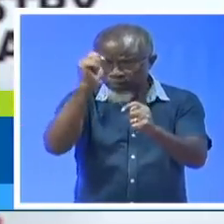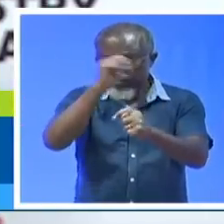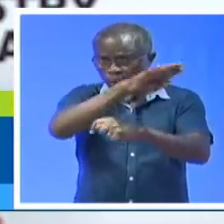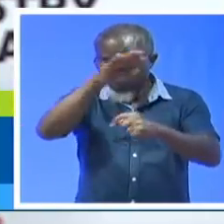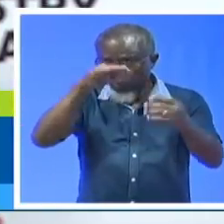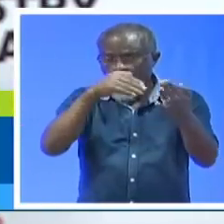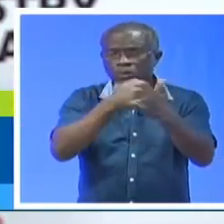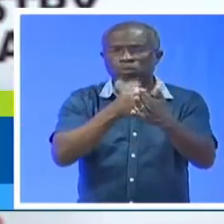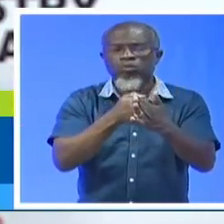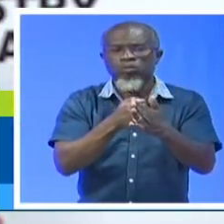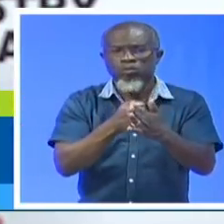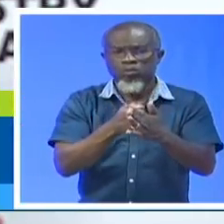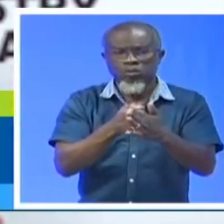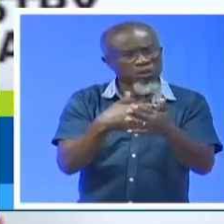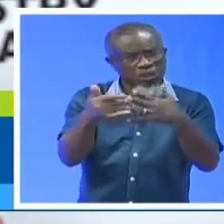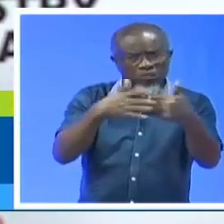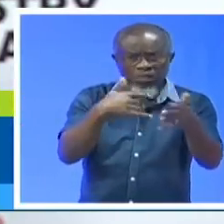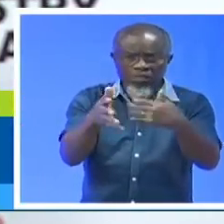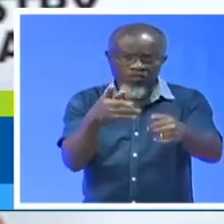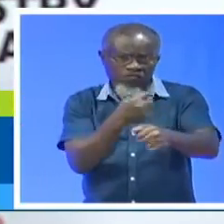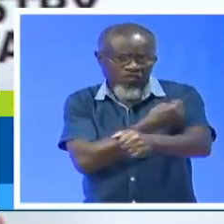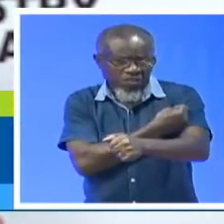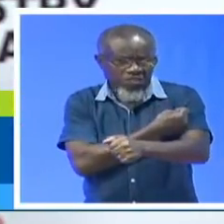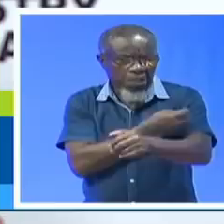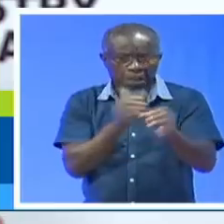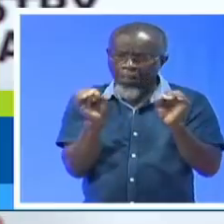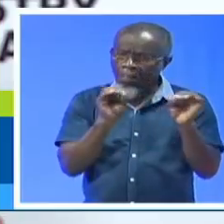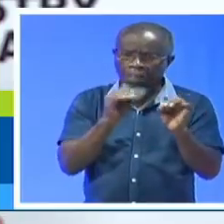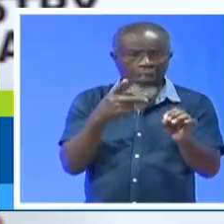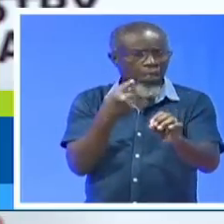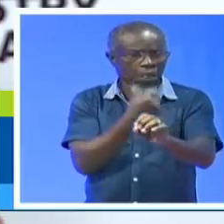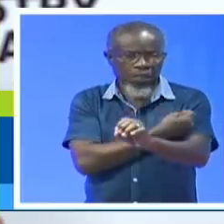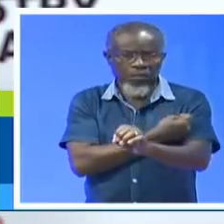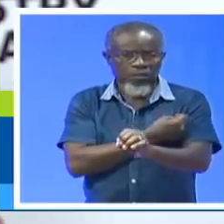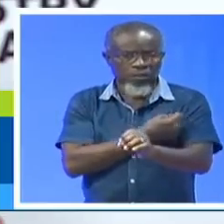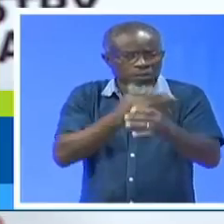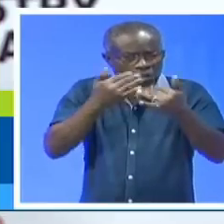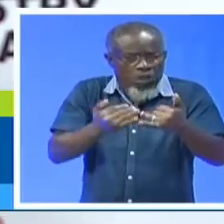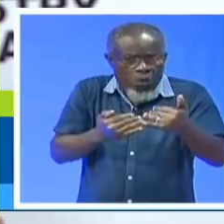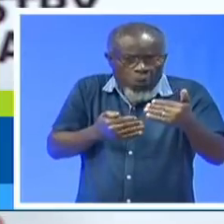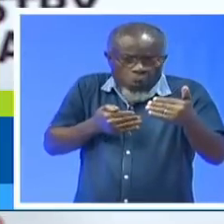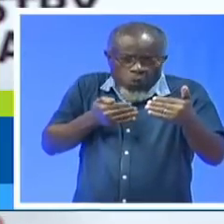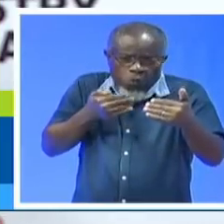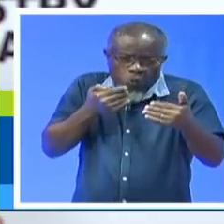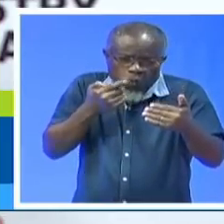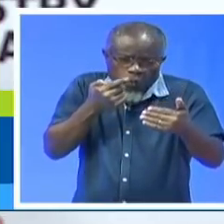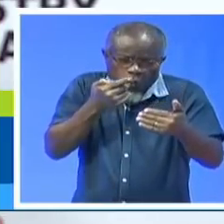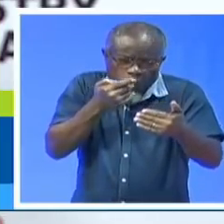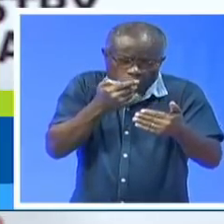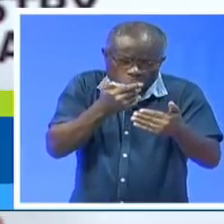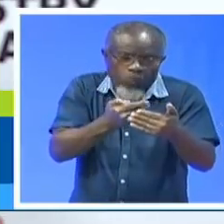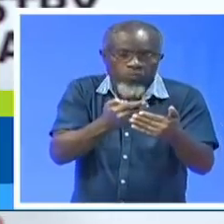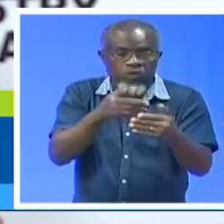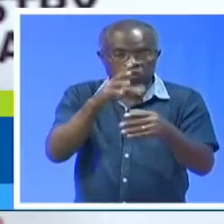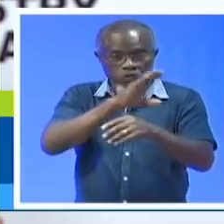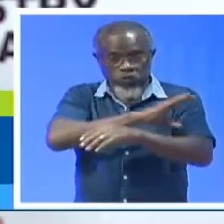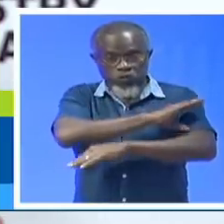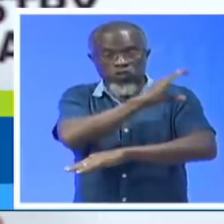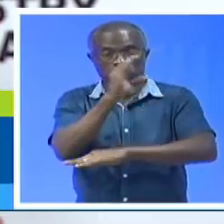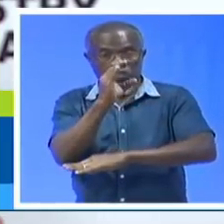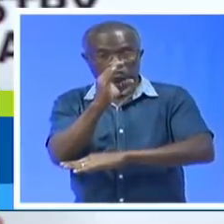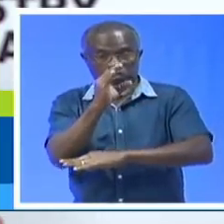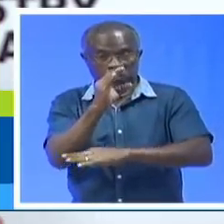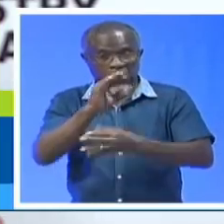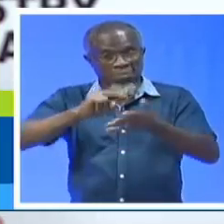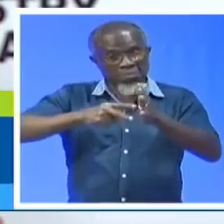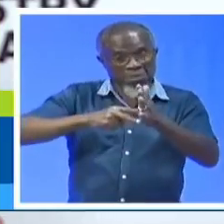you are vaccinated or not. As we move into this period of Christmas, which is associated with